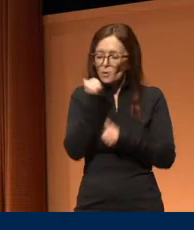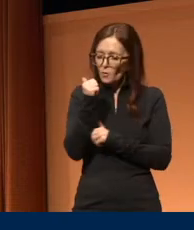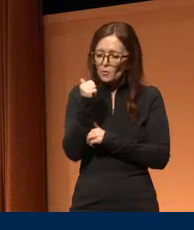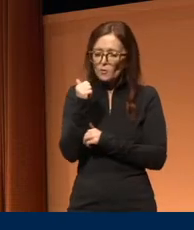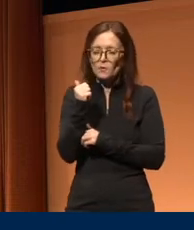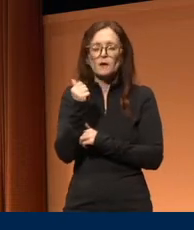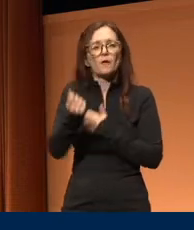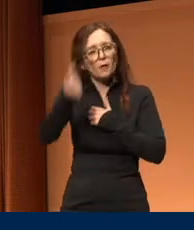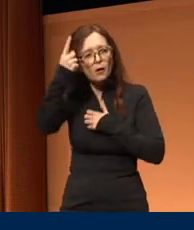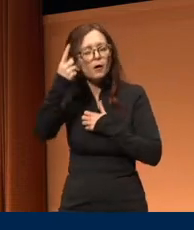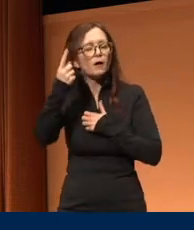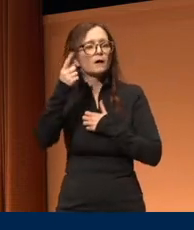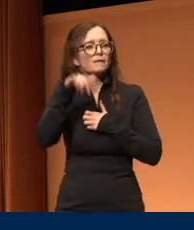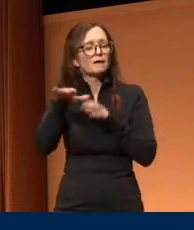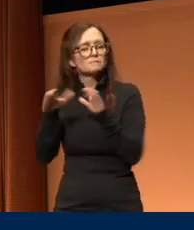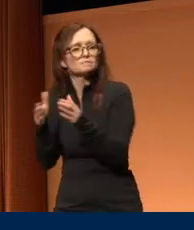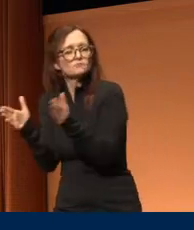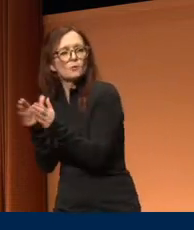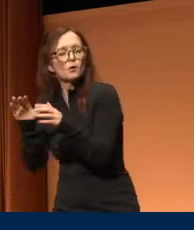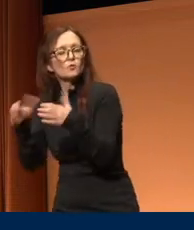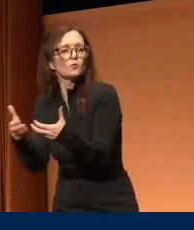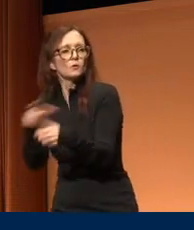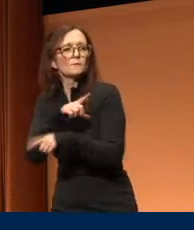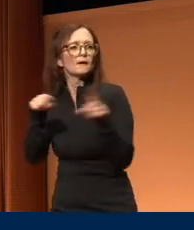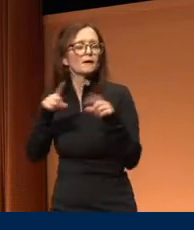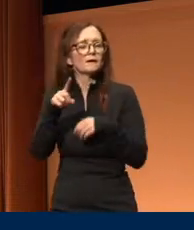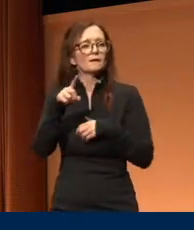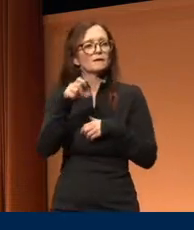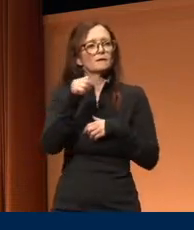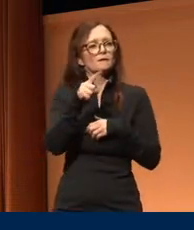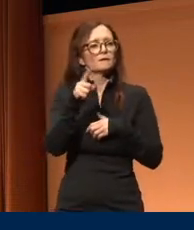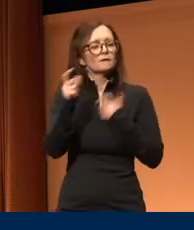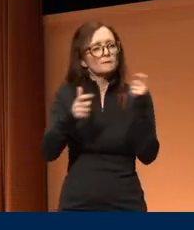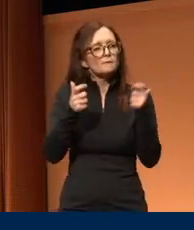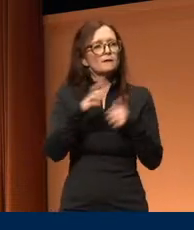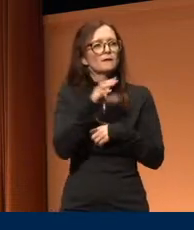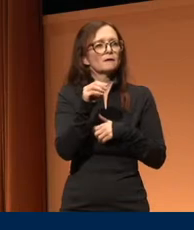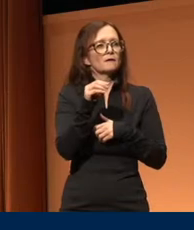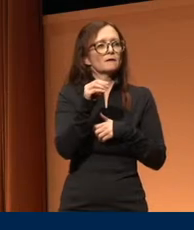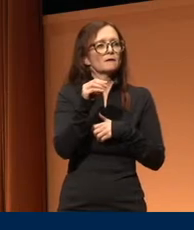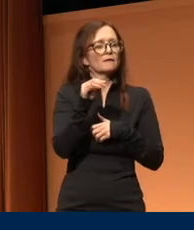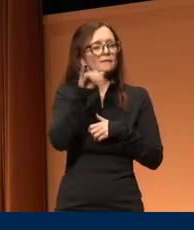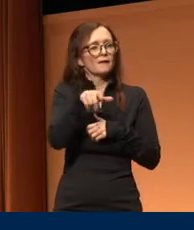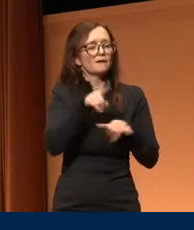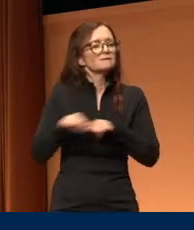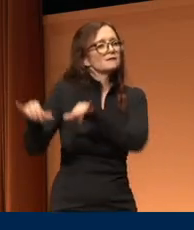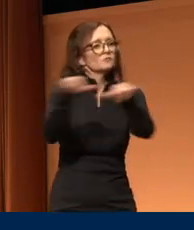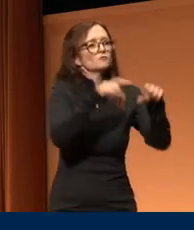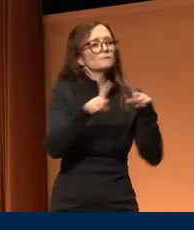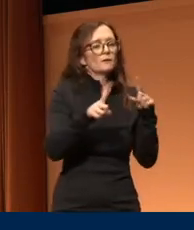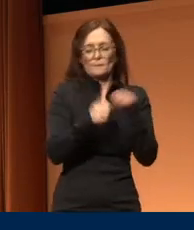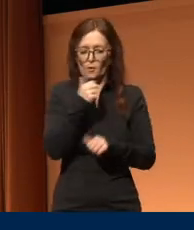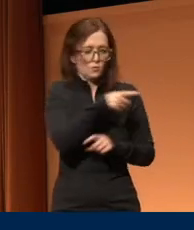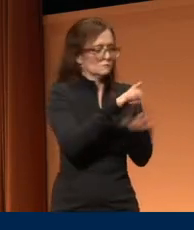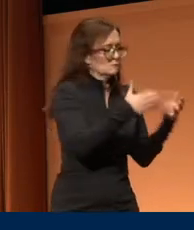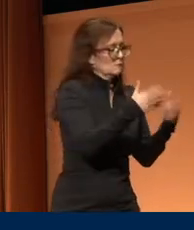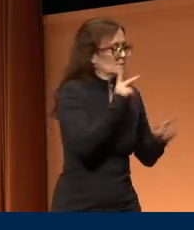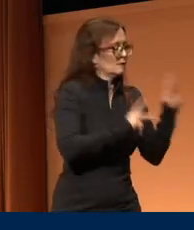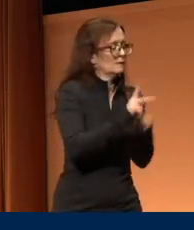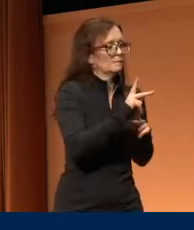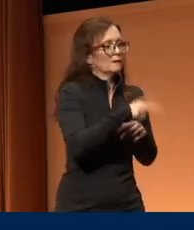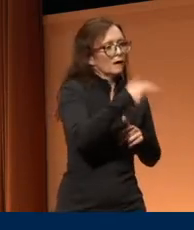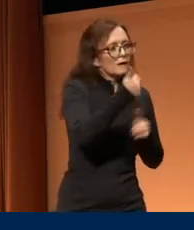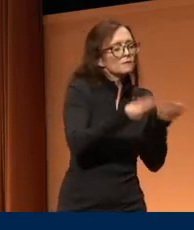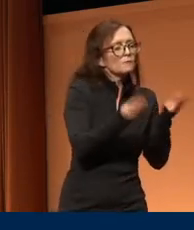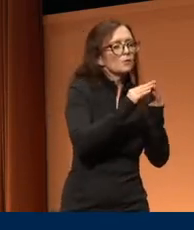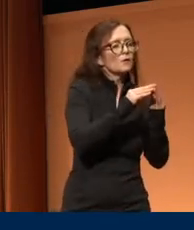receptive to the minority's idea of making palliative care such a big part of their final recommendations. The majority clearly had the numbers to